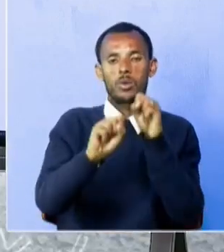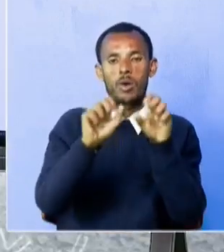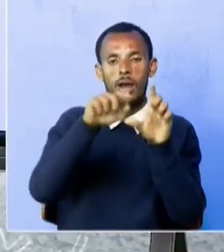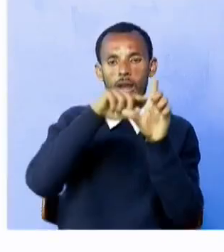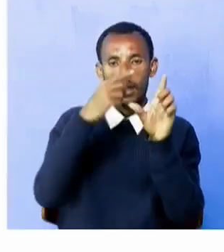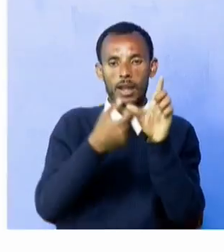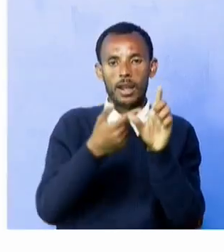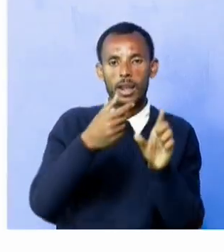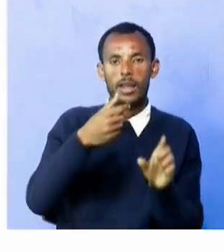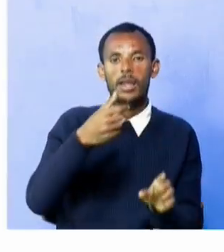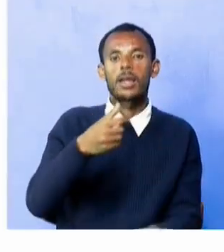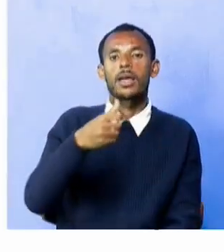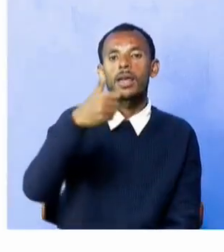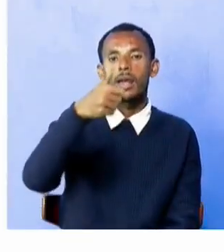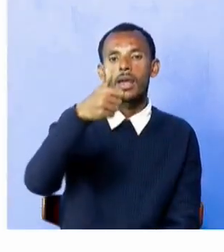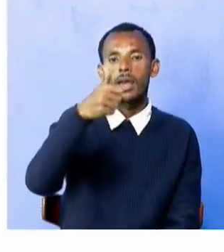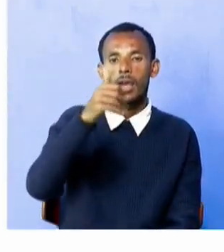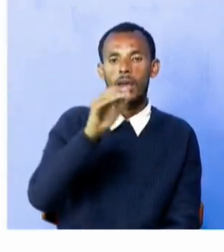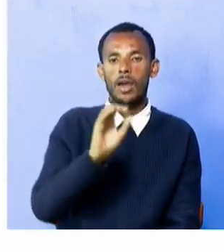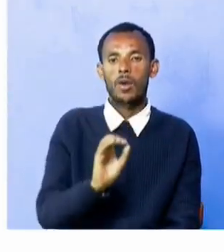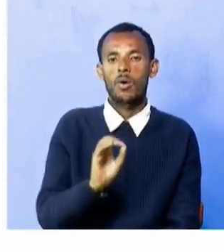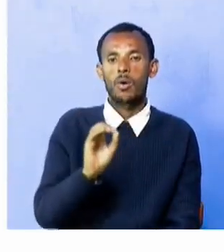angle AOB